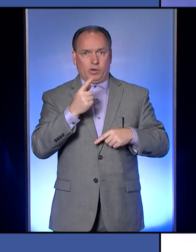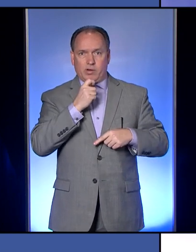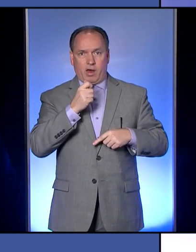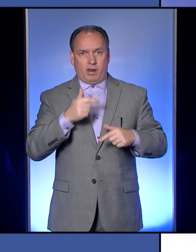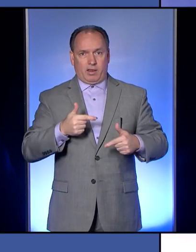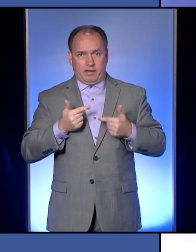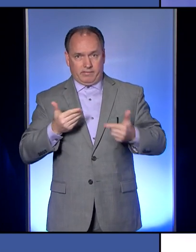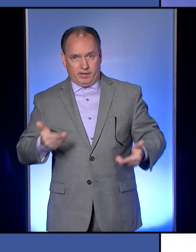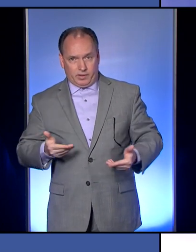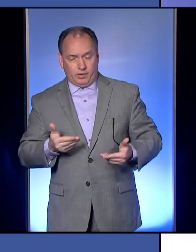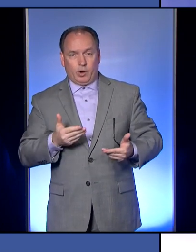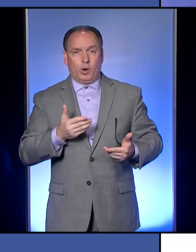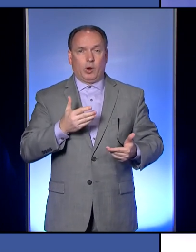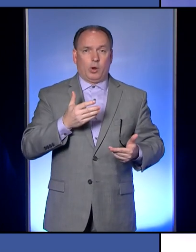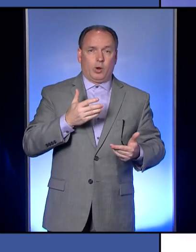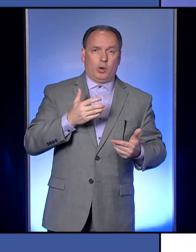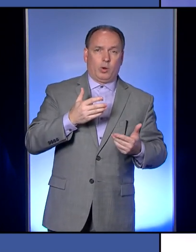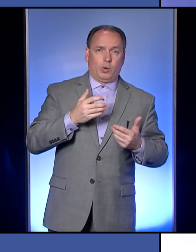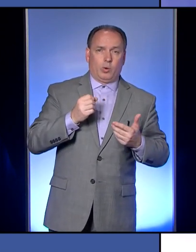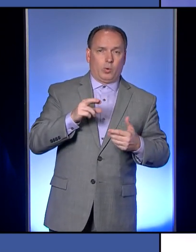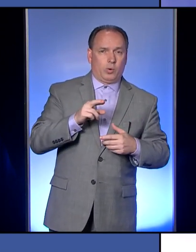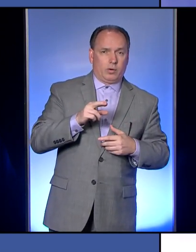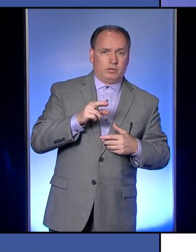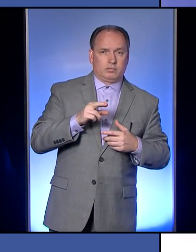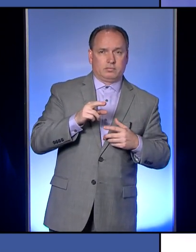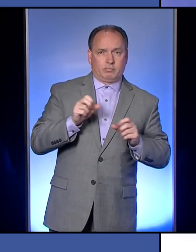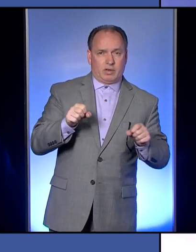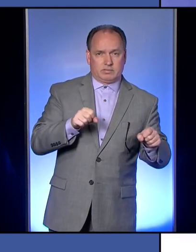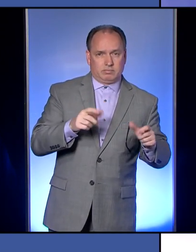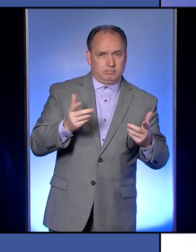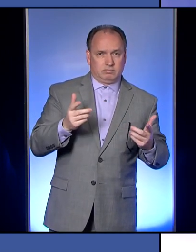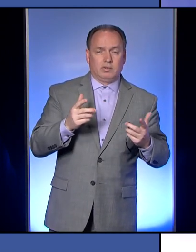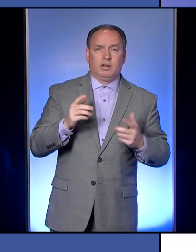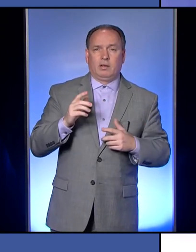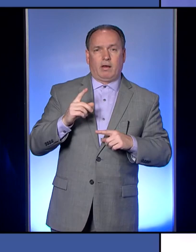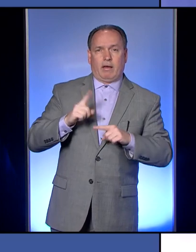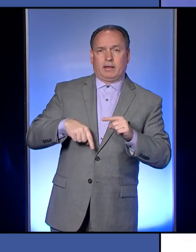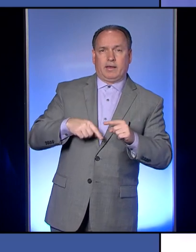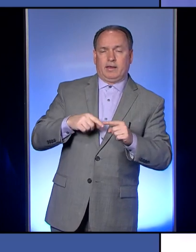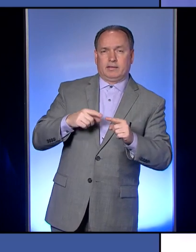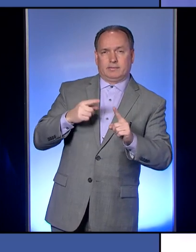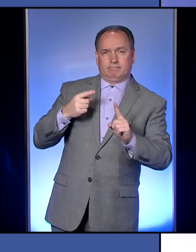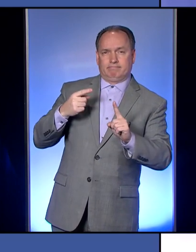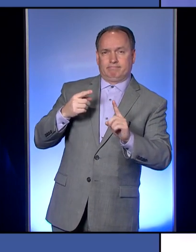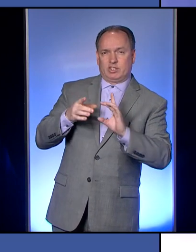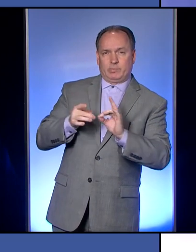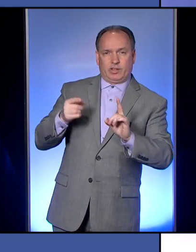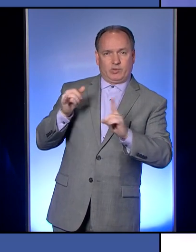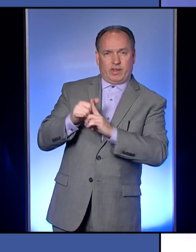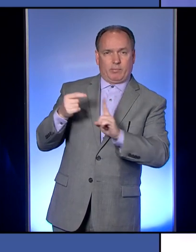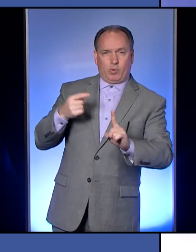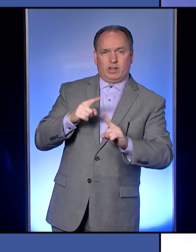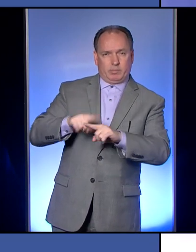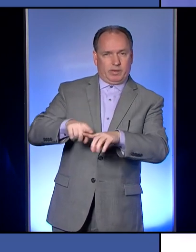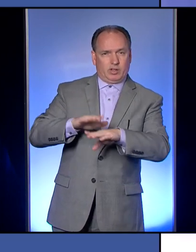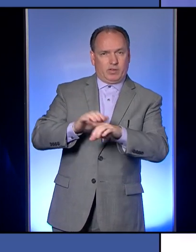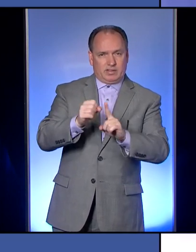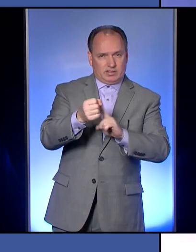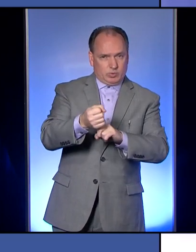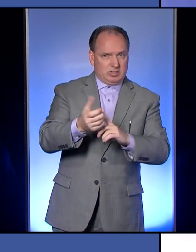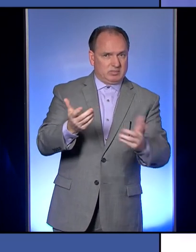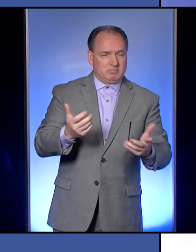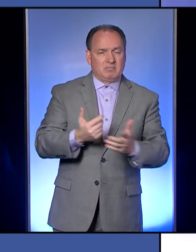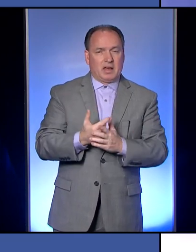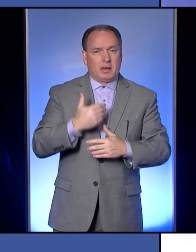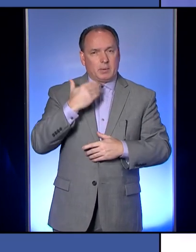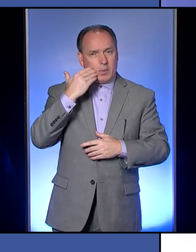well if they just contract COVID-19? Well, I can't say for sure. You know, I mean, I think it would depend on the situation.